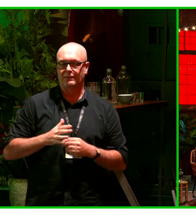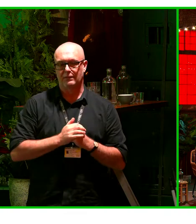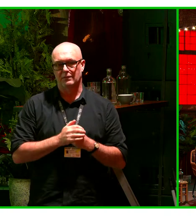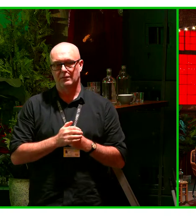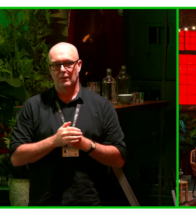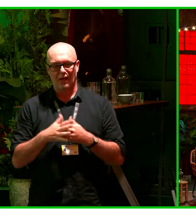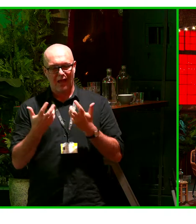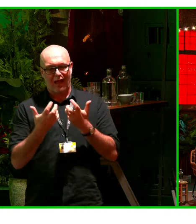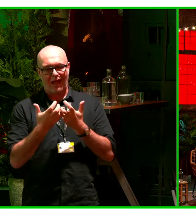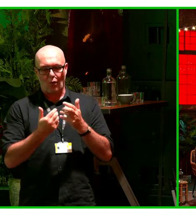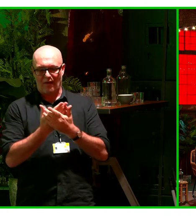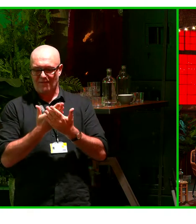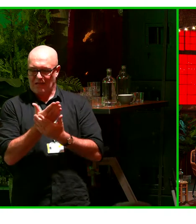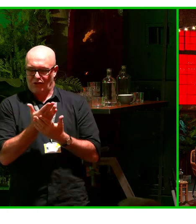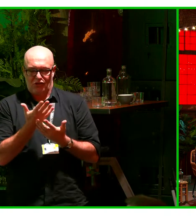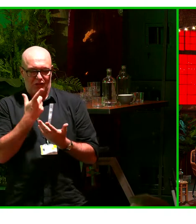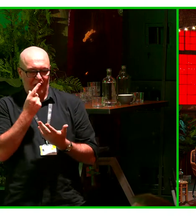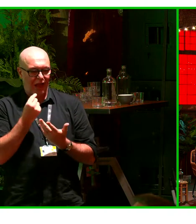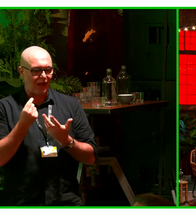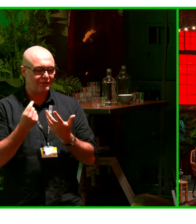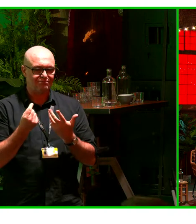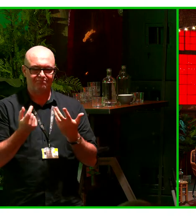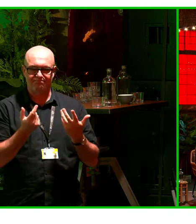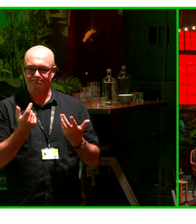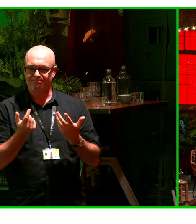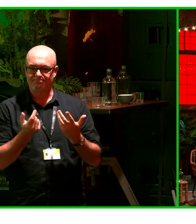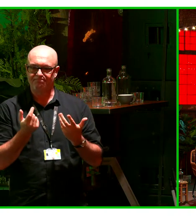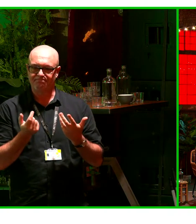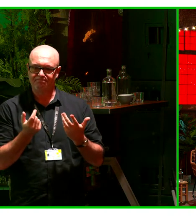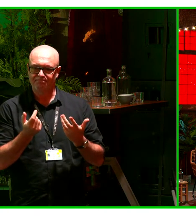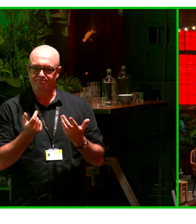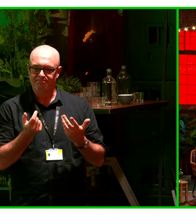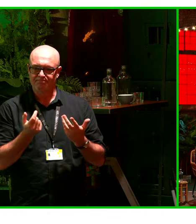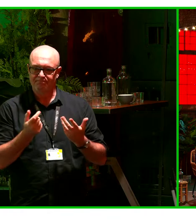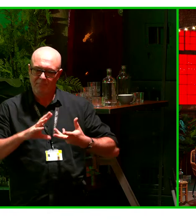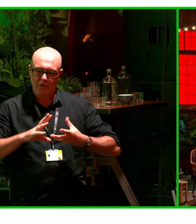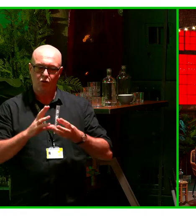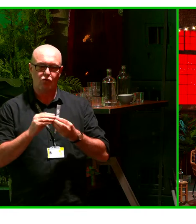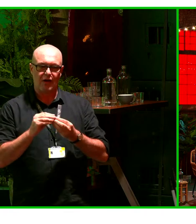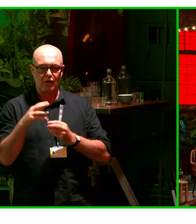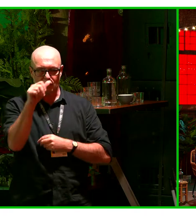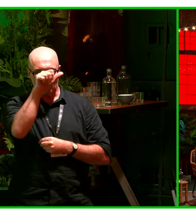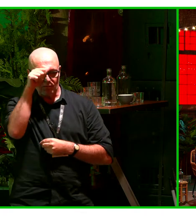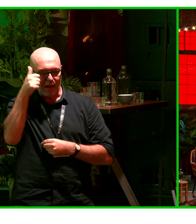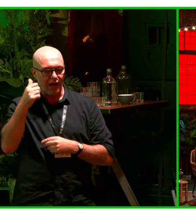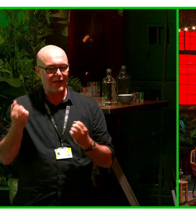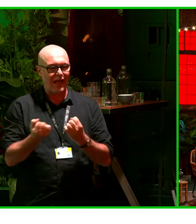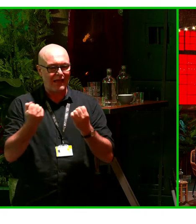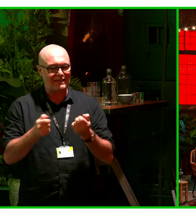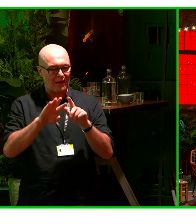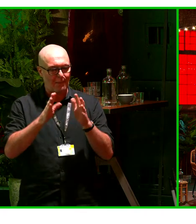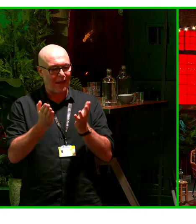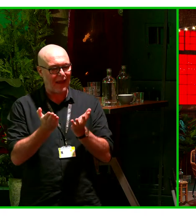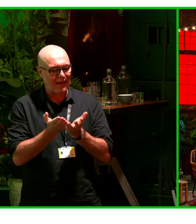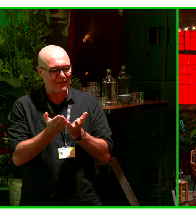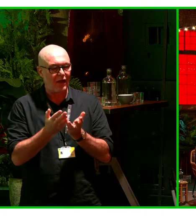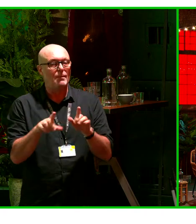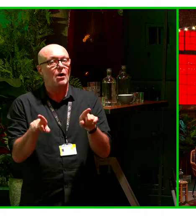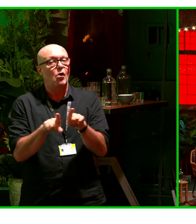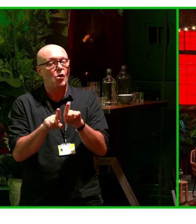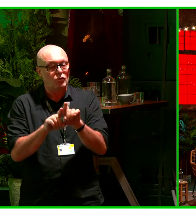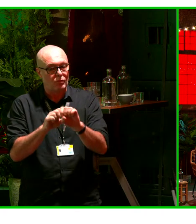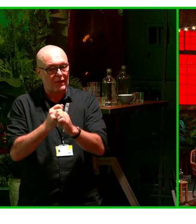innovation deliver the remaining tools that we need to create a smart energy planet at a price point that consumers can afford?